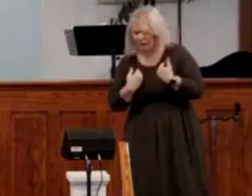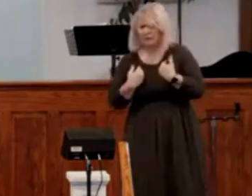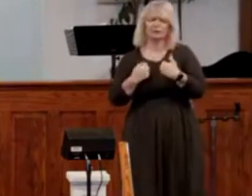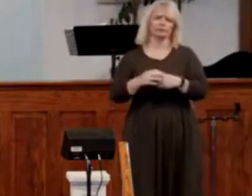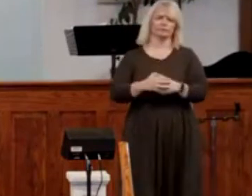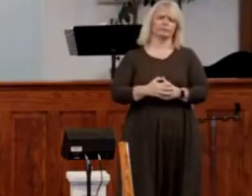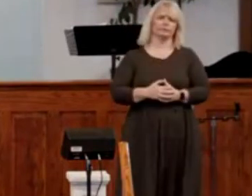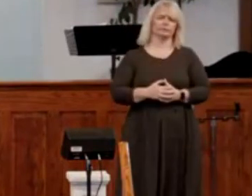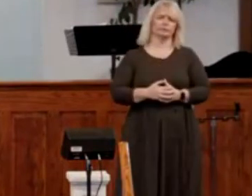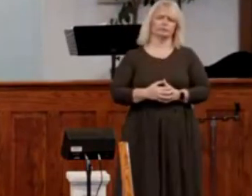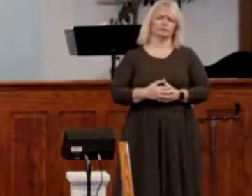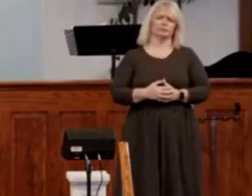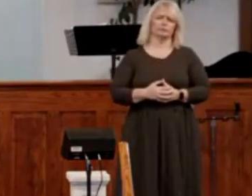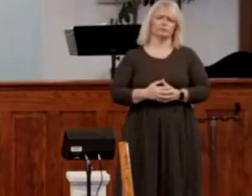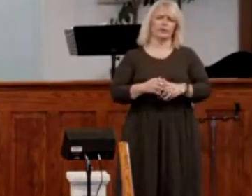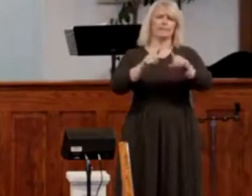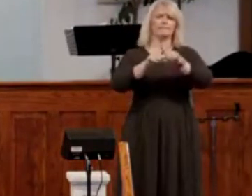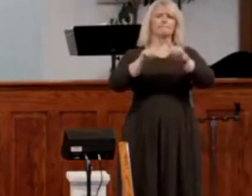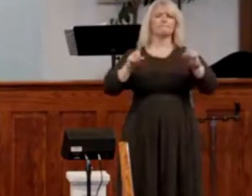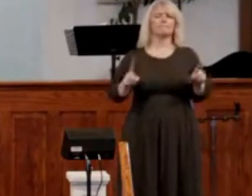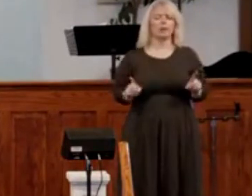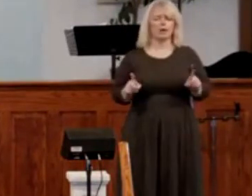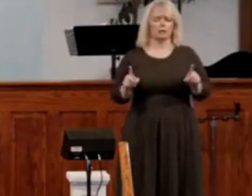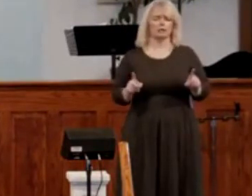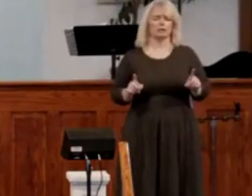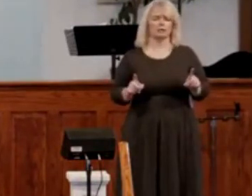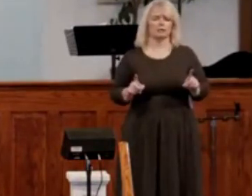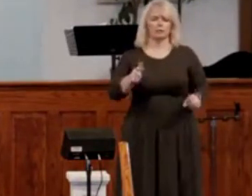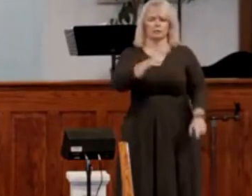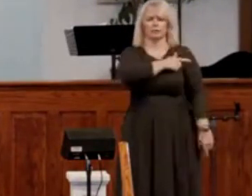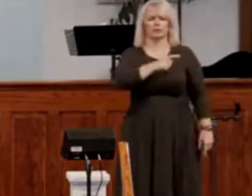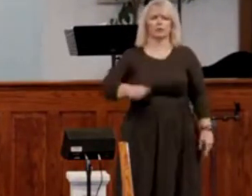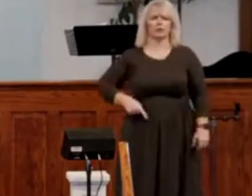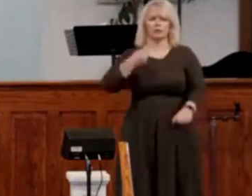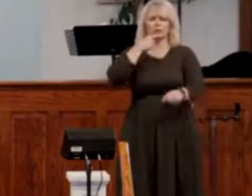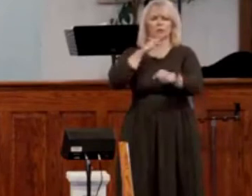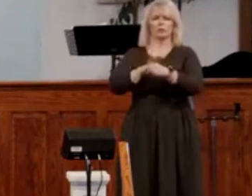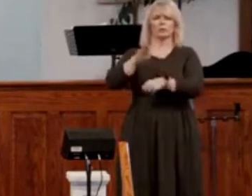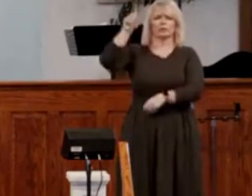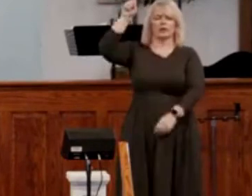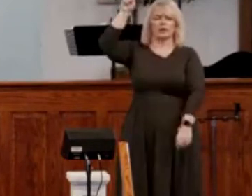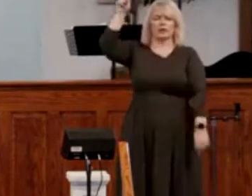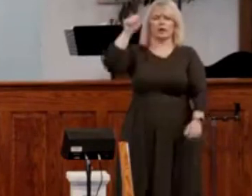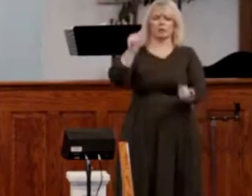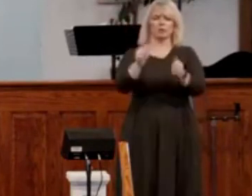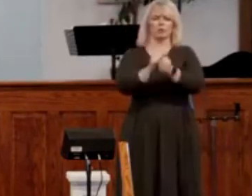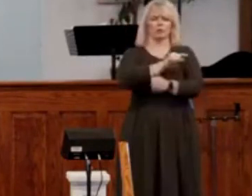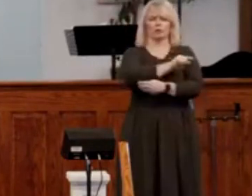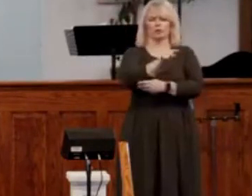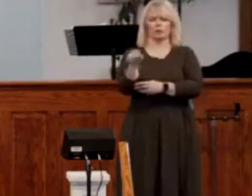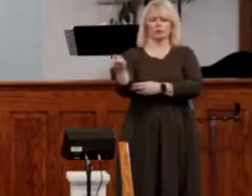exhausting. But the Lord promises, I'm with you in that